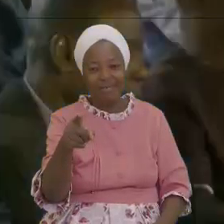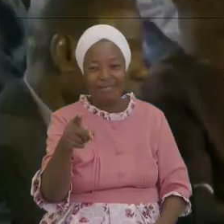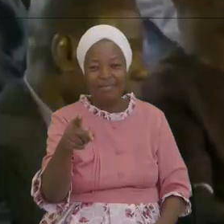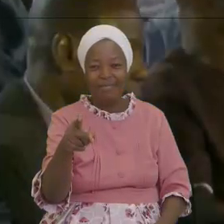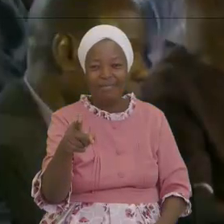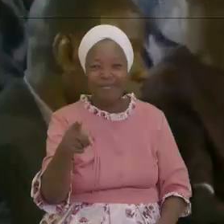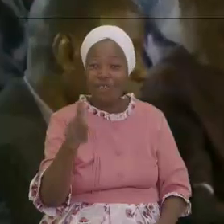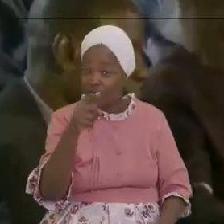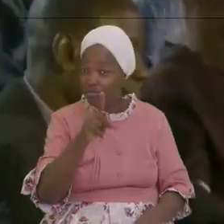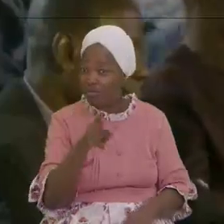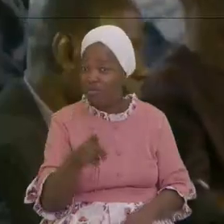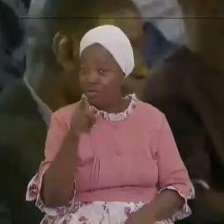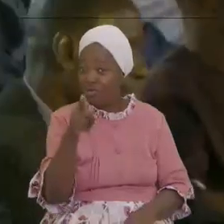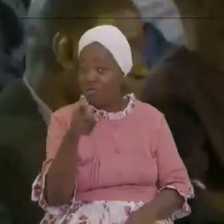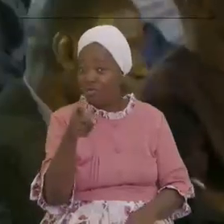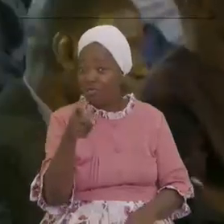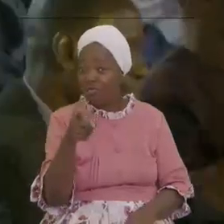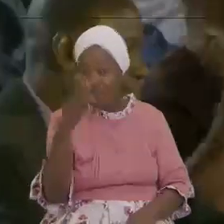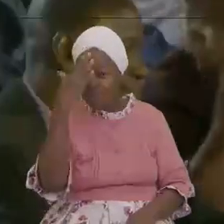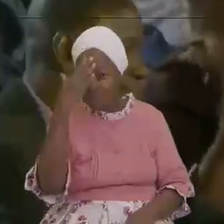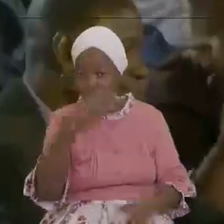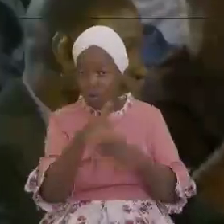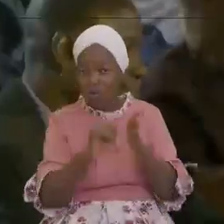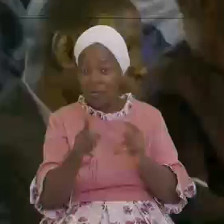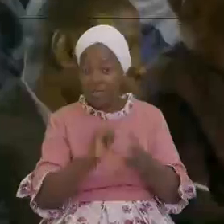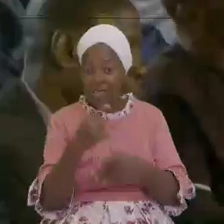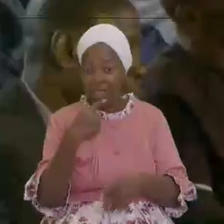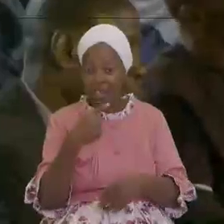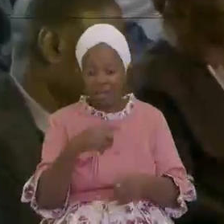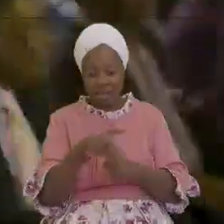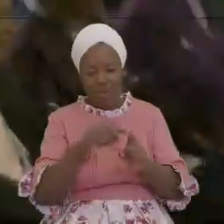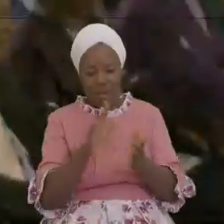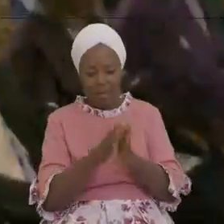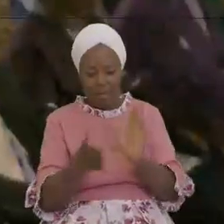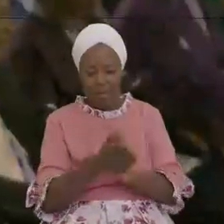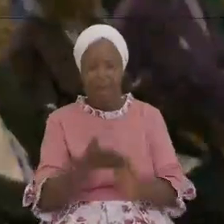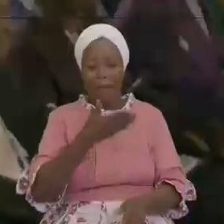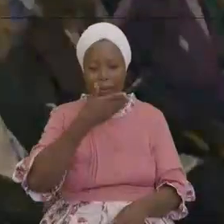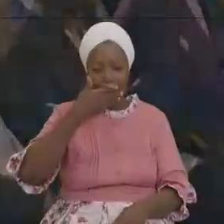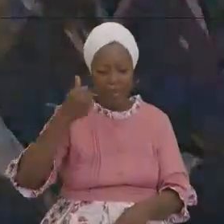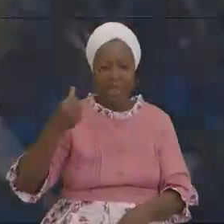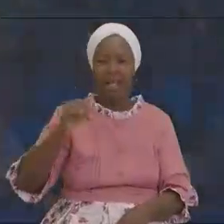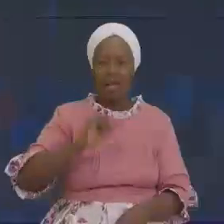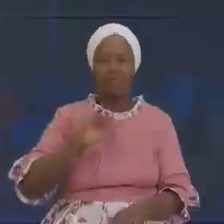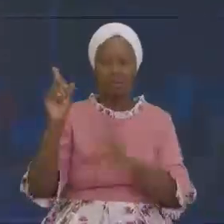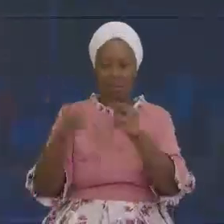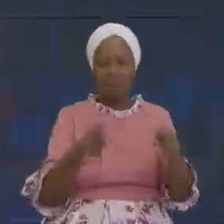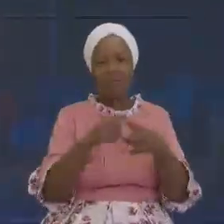You know those people, you know those people that say, when I become better, I will come to Christ.